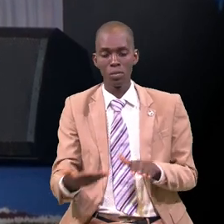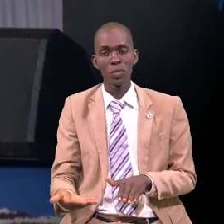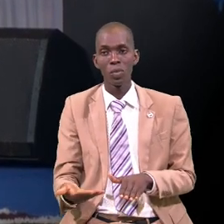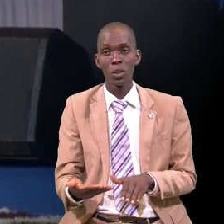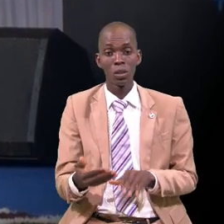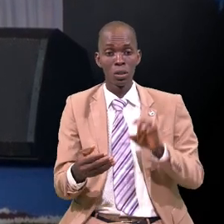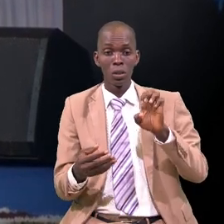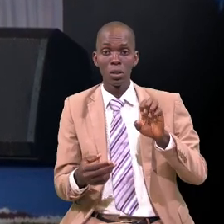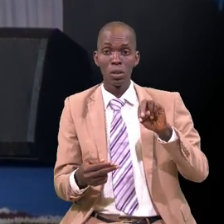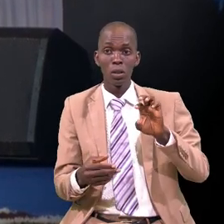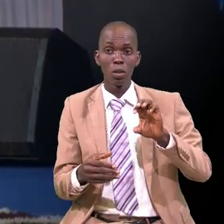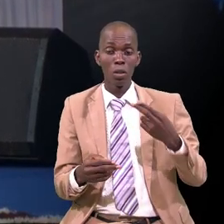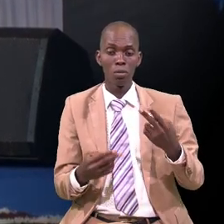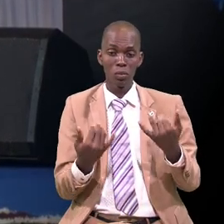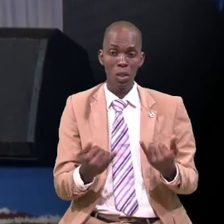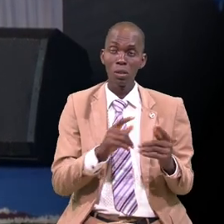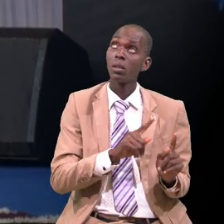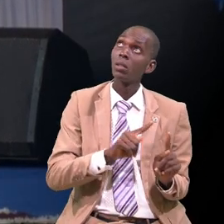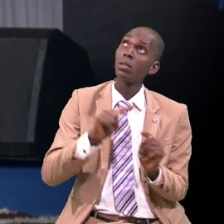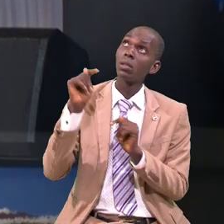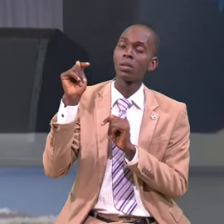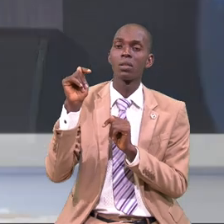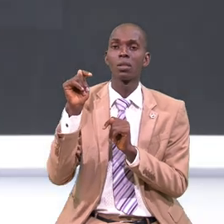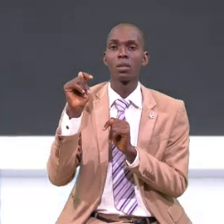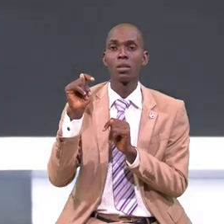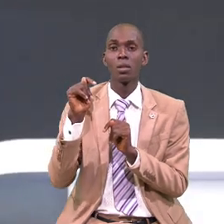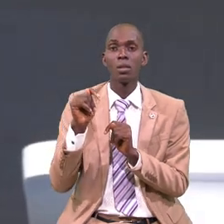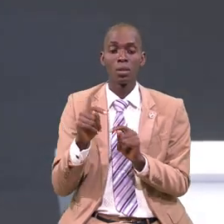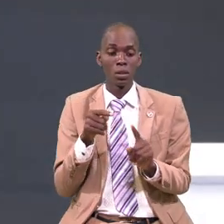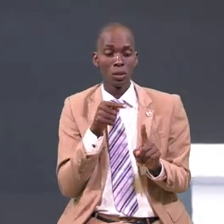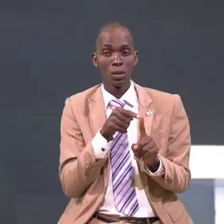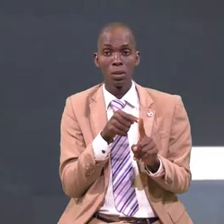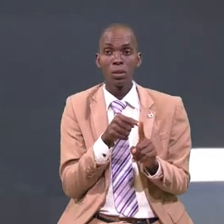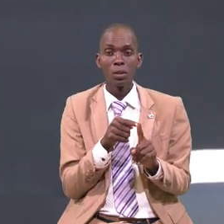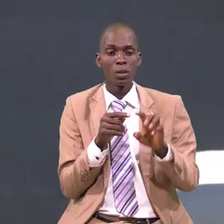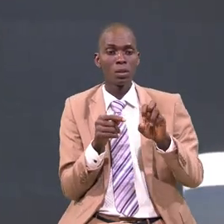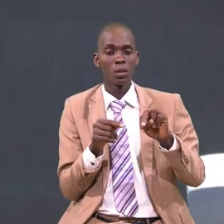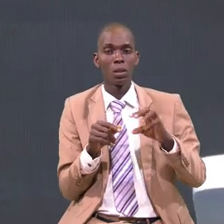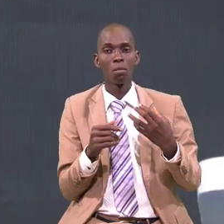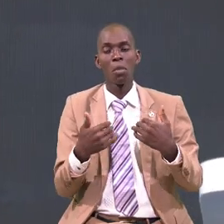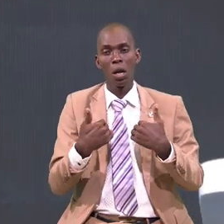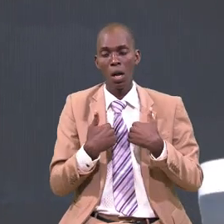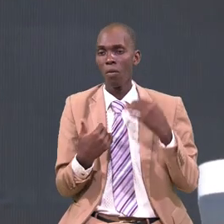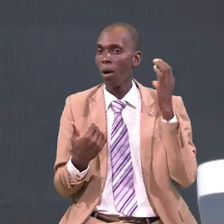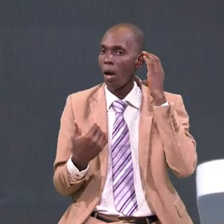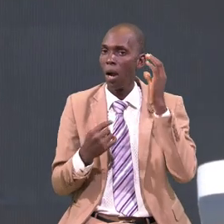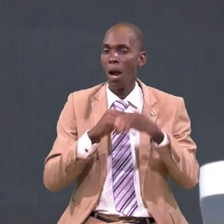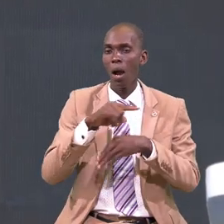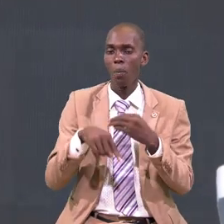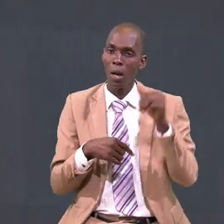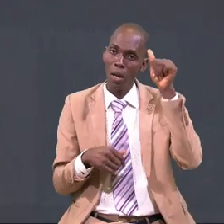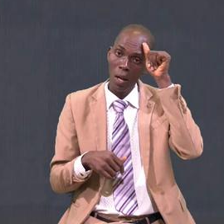Enoch translated. He had heard about Adam. He had